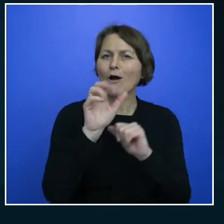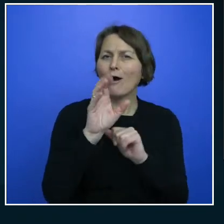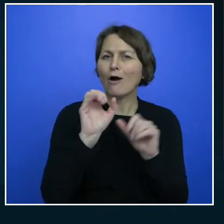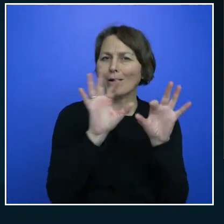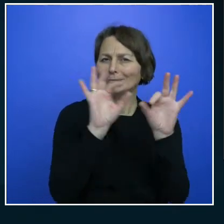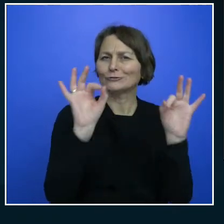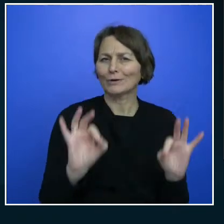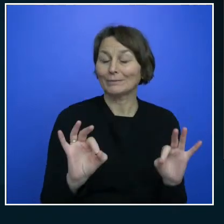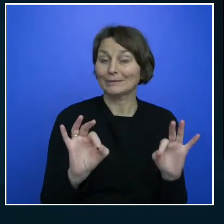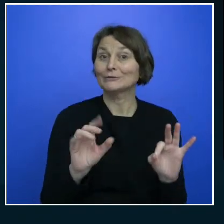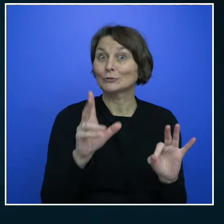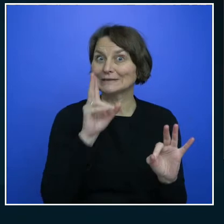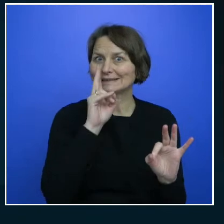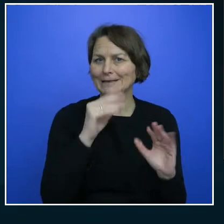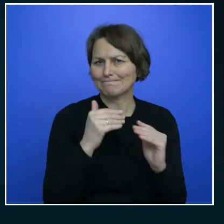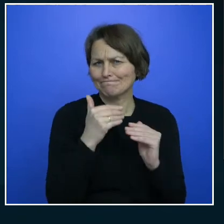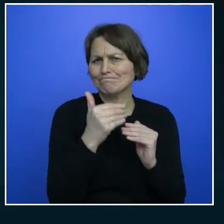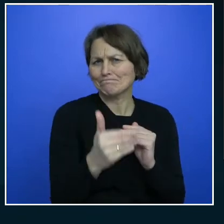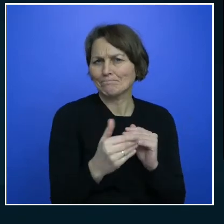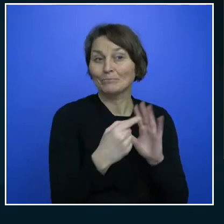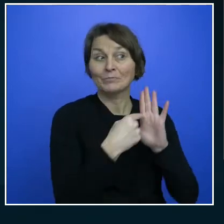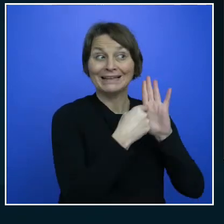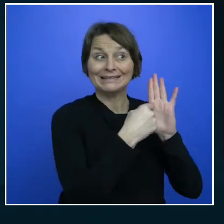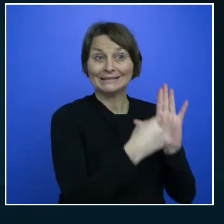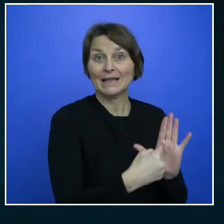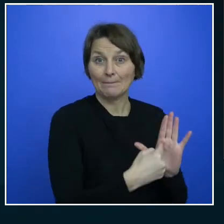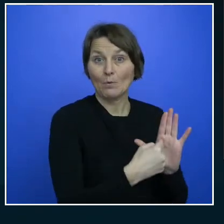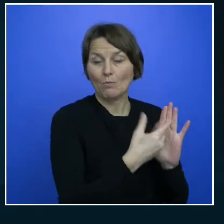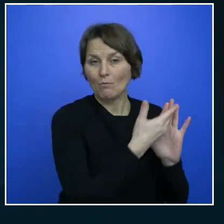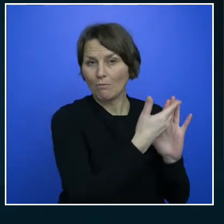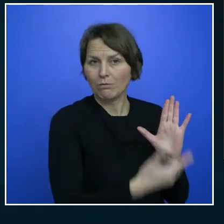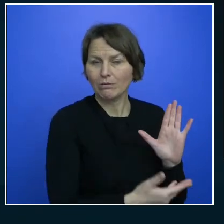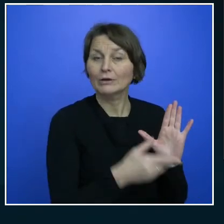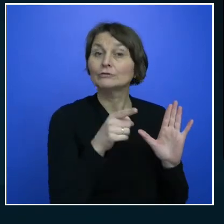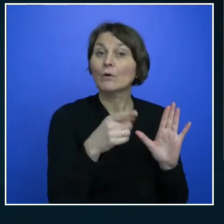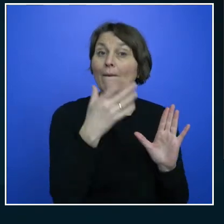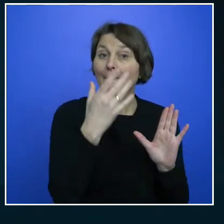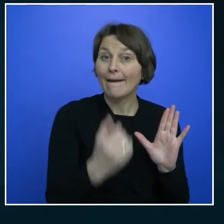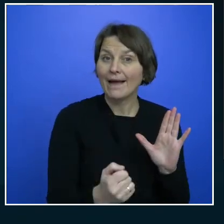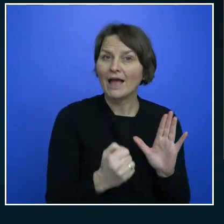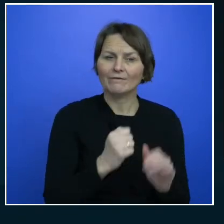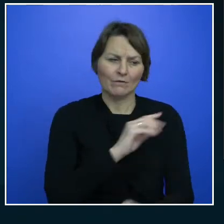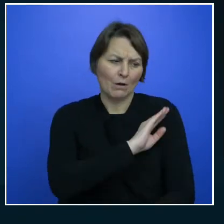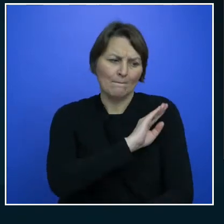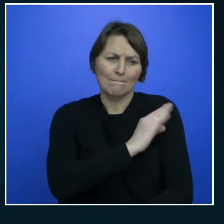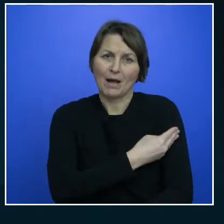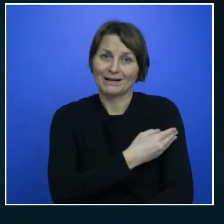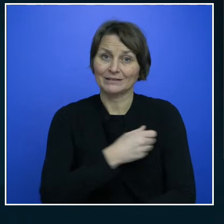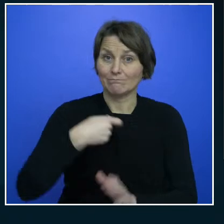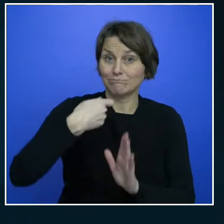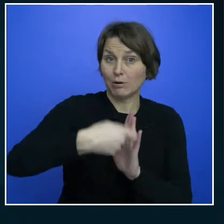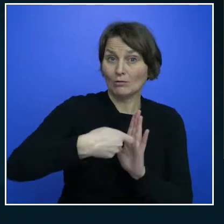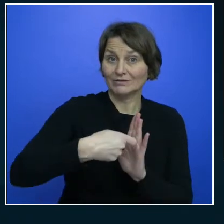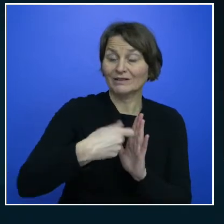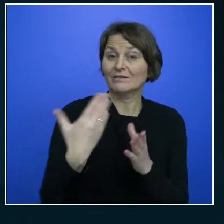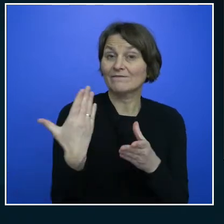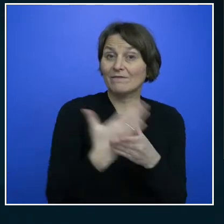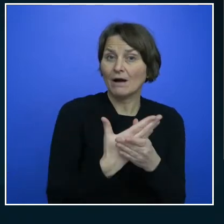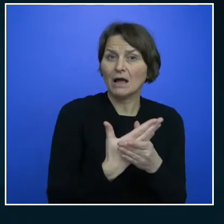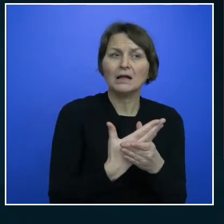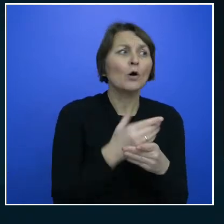also allows you to transpile your biceps files right into JSON files. So that's the reason why JSON is not going